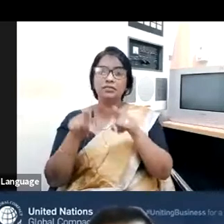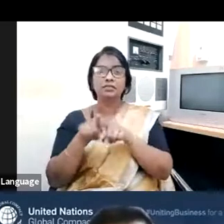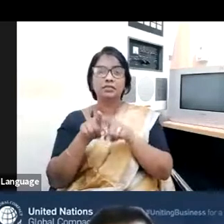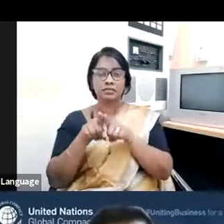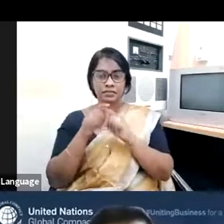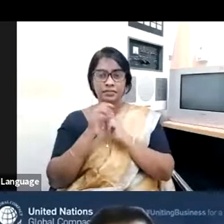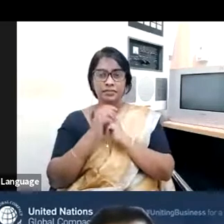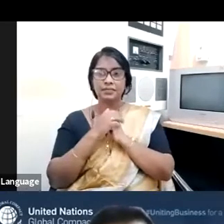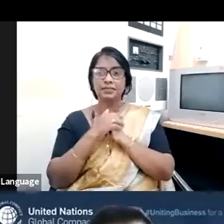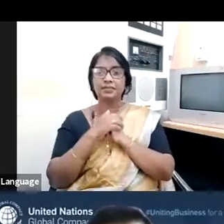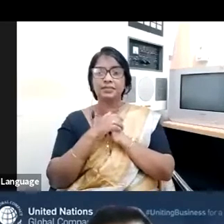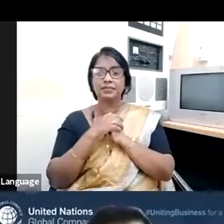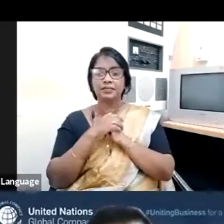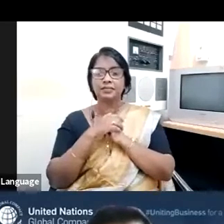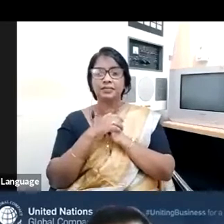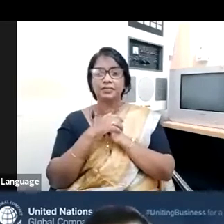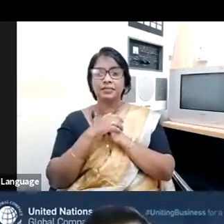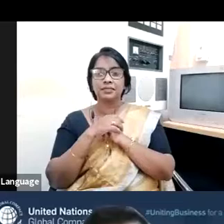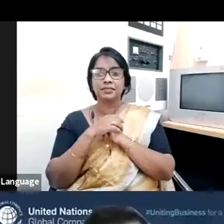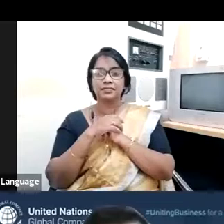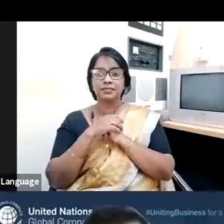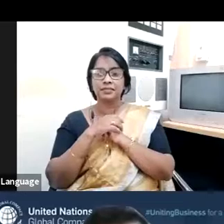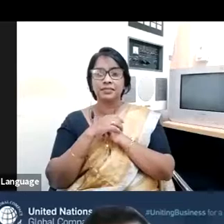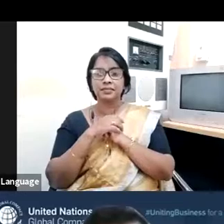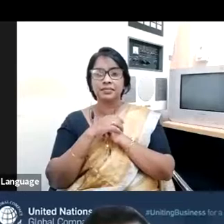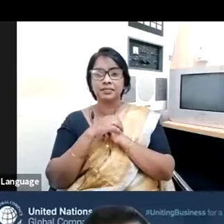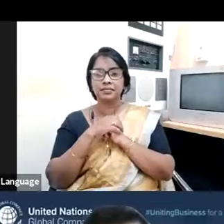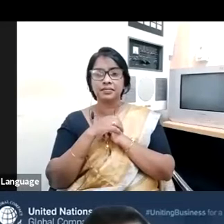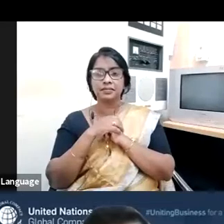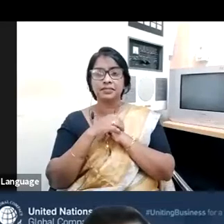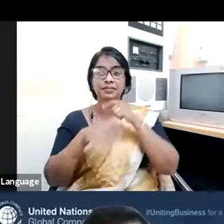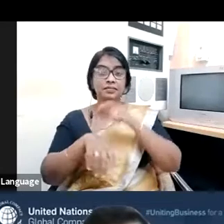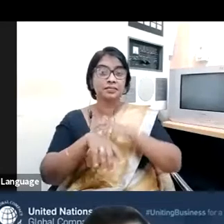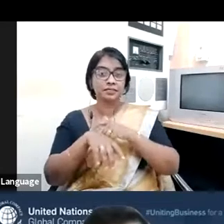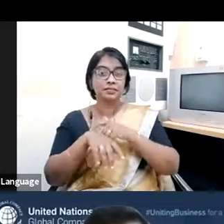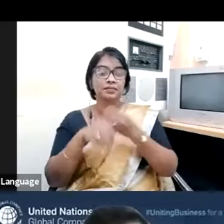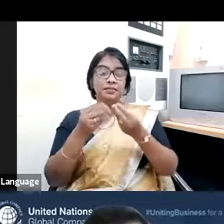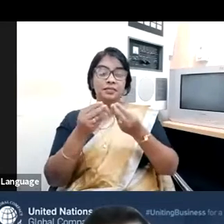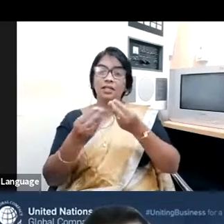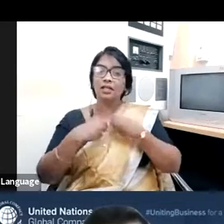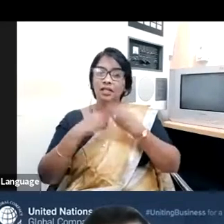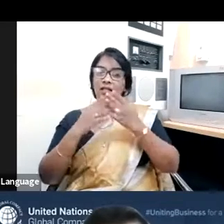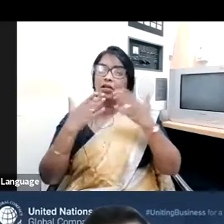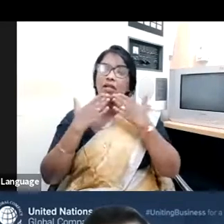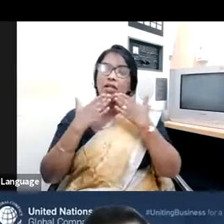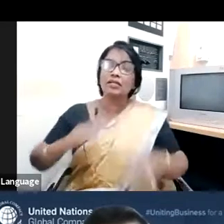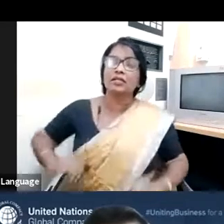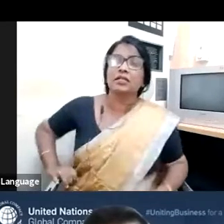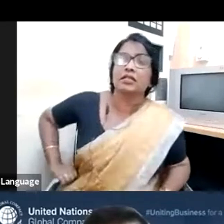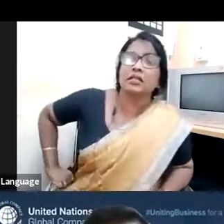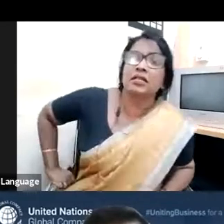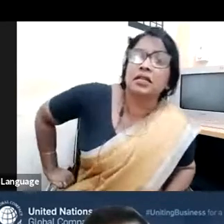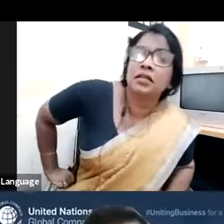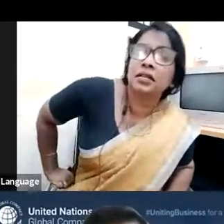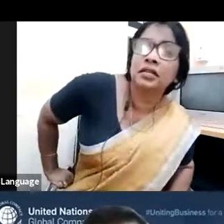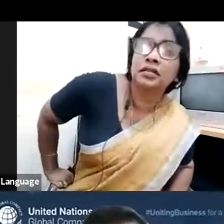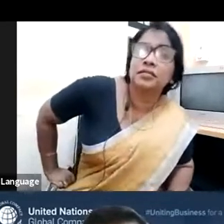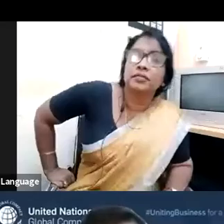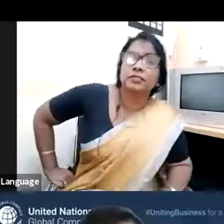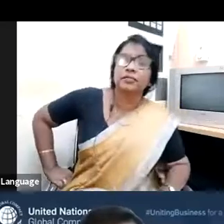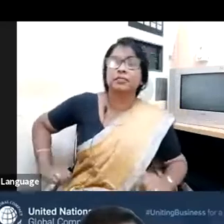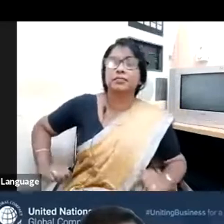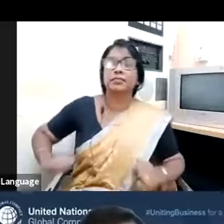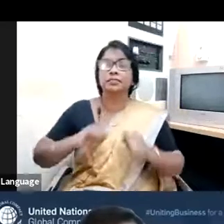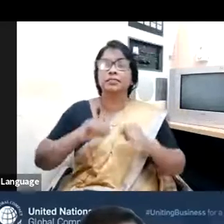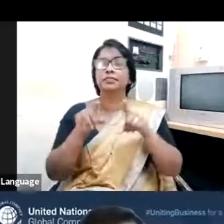add? Thank you for giving me the space. I will be very specific. The very specific nature of our industry,